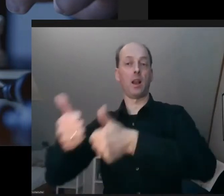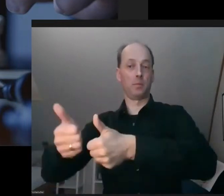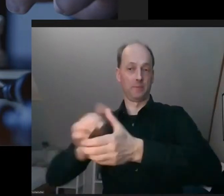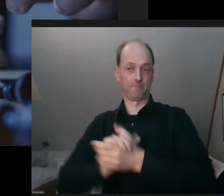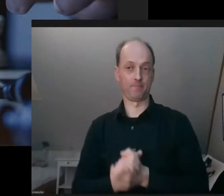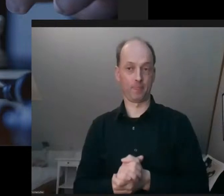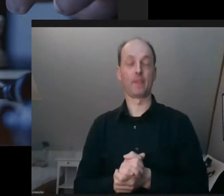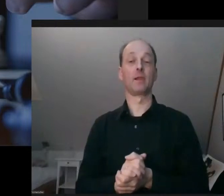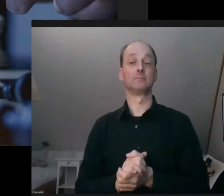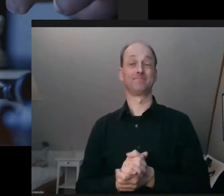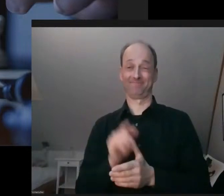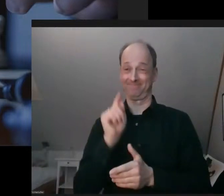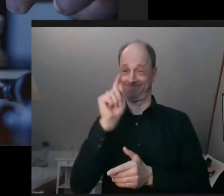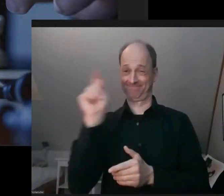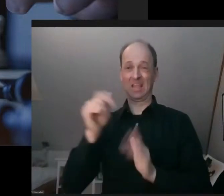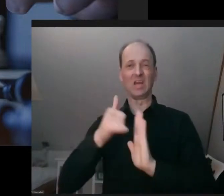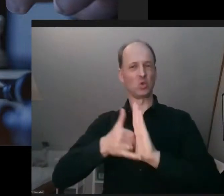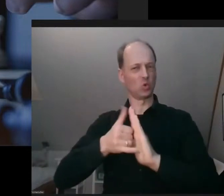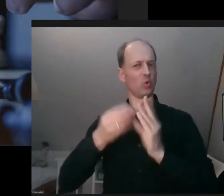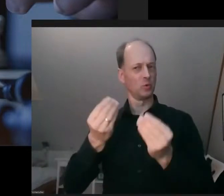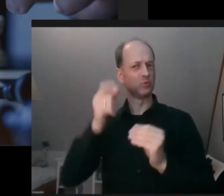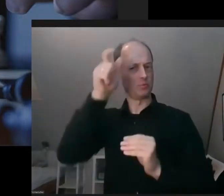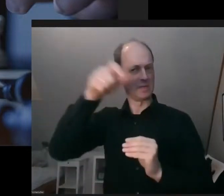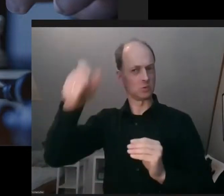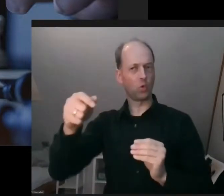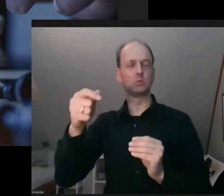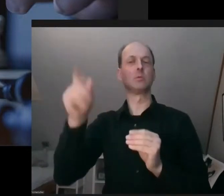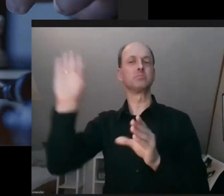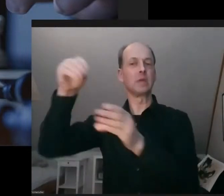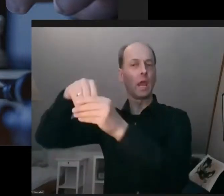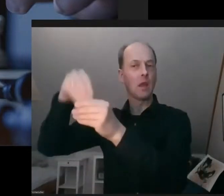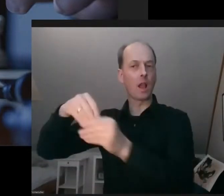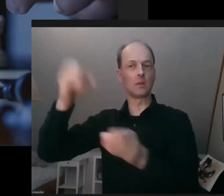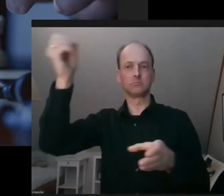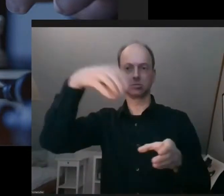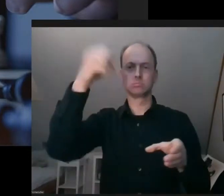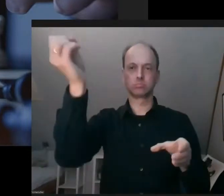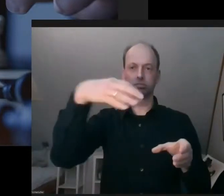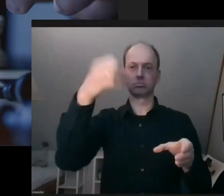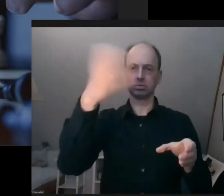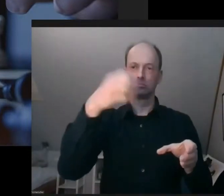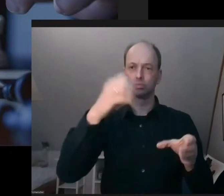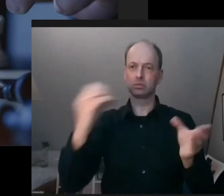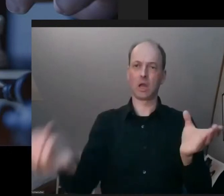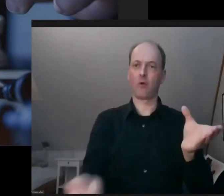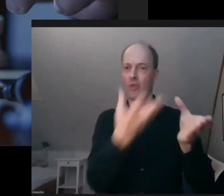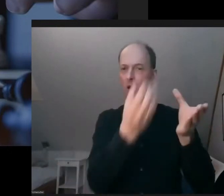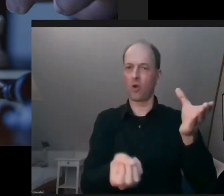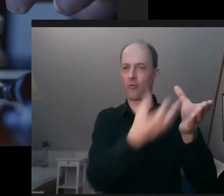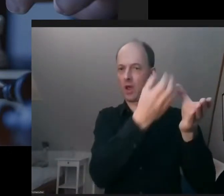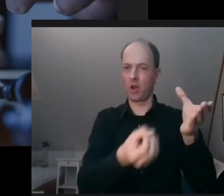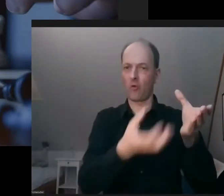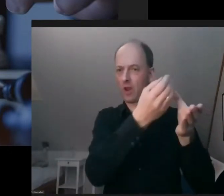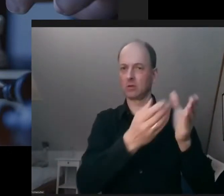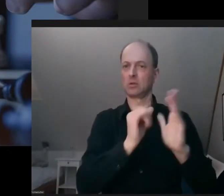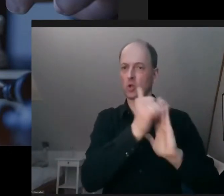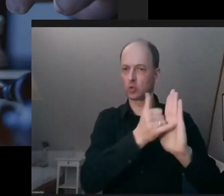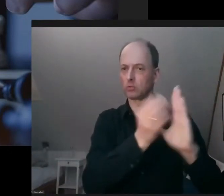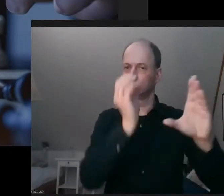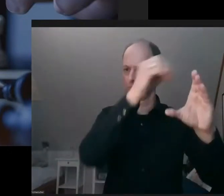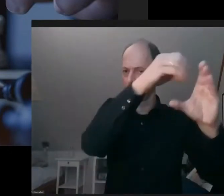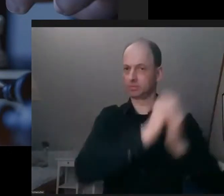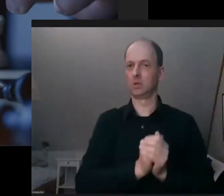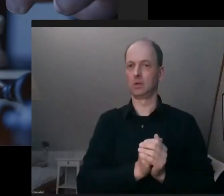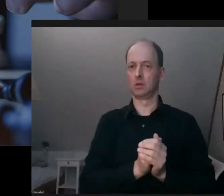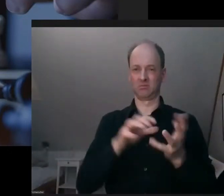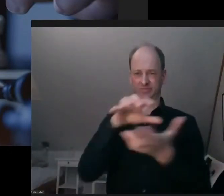it's very good that all the people can load up their content, and it's not sorted really. So you should really see how to be able